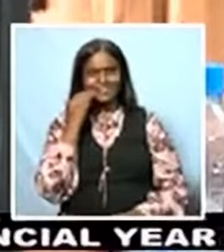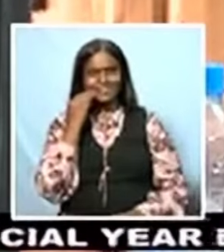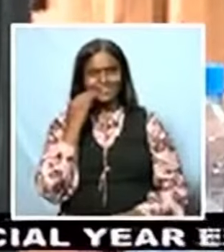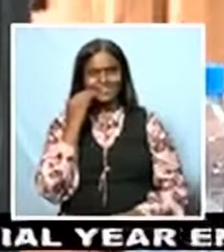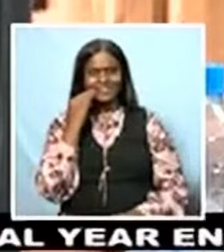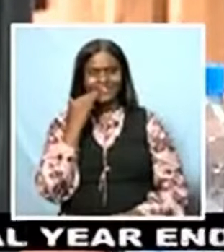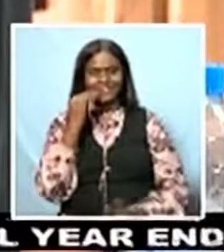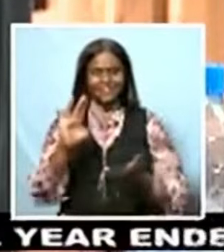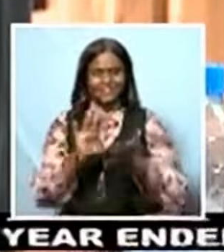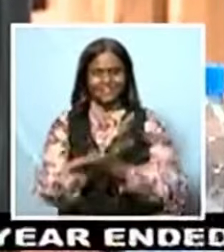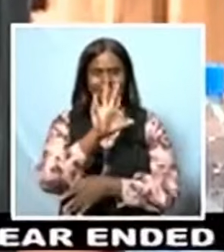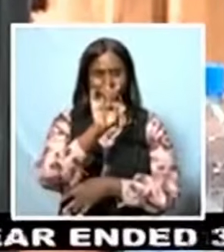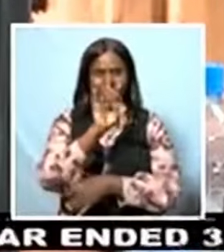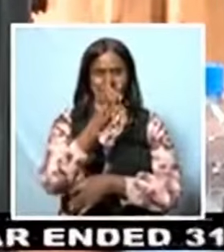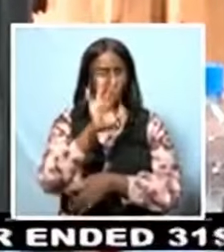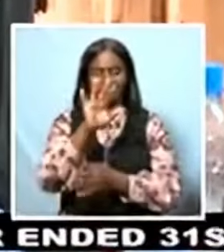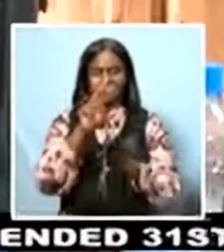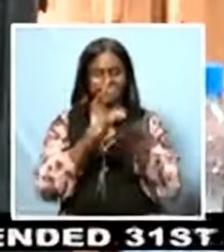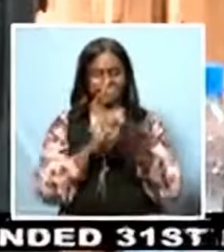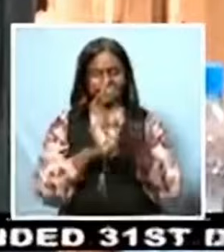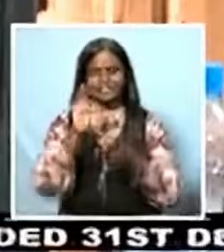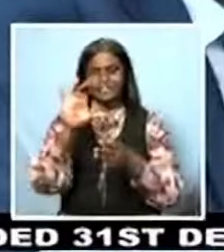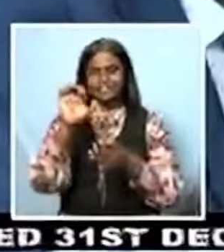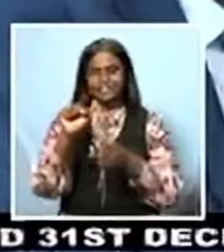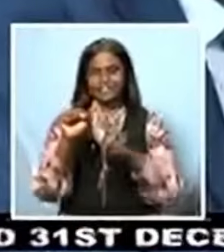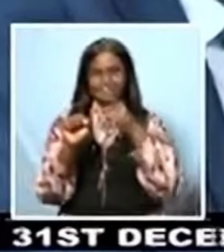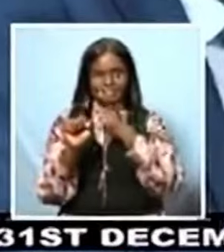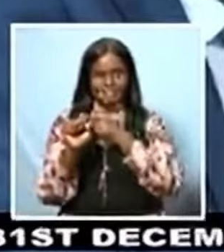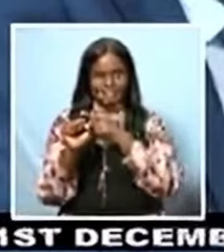on page 8 of your submission, CS,